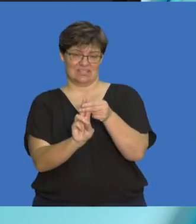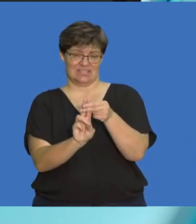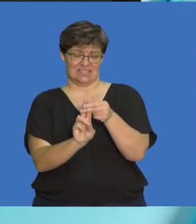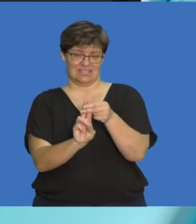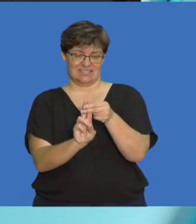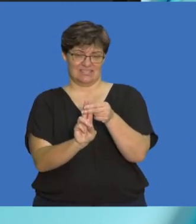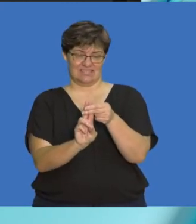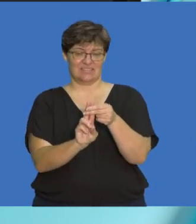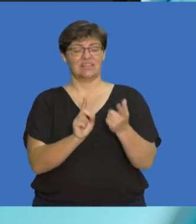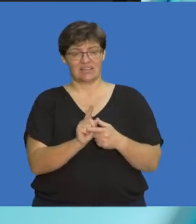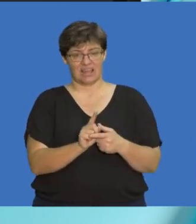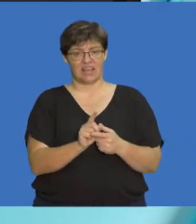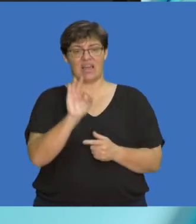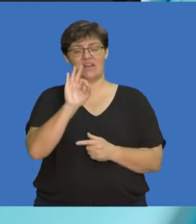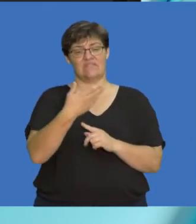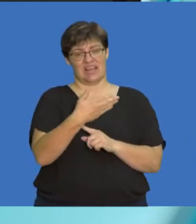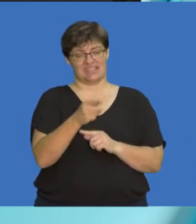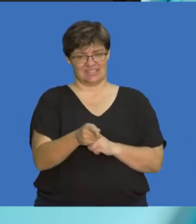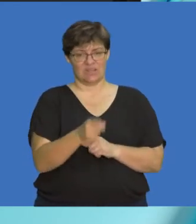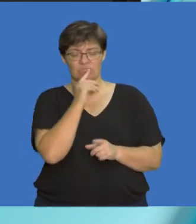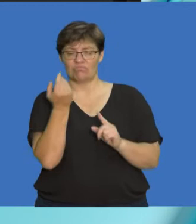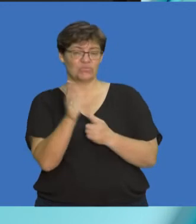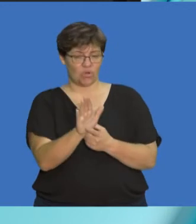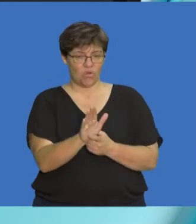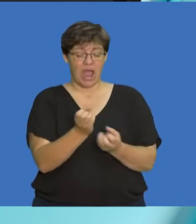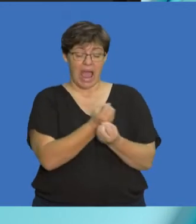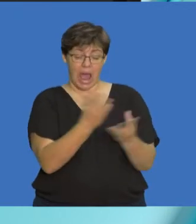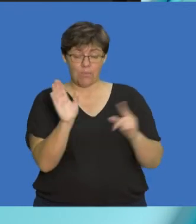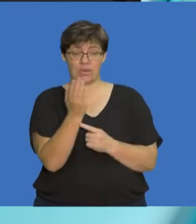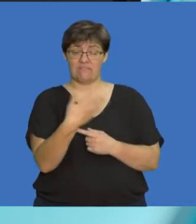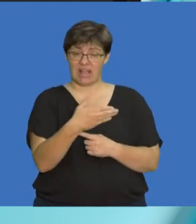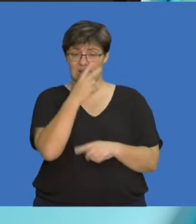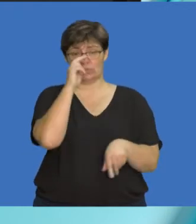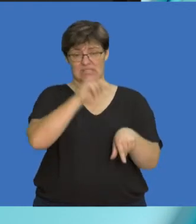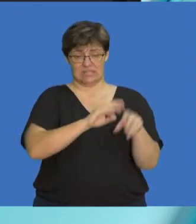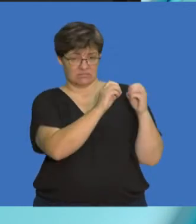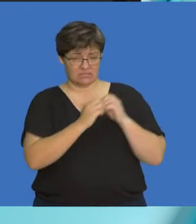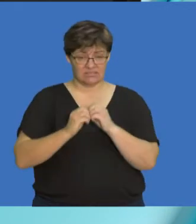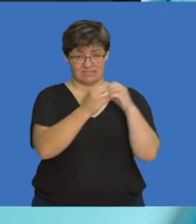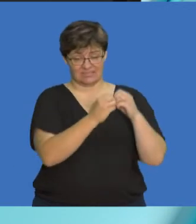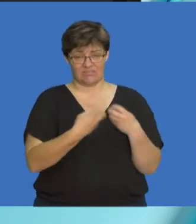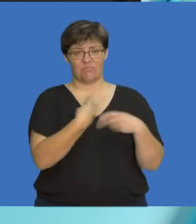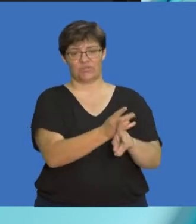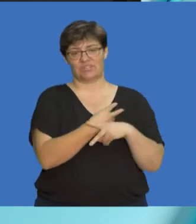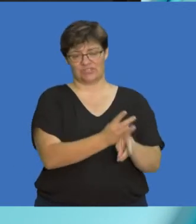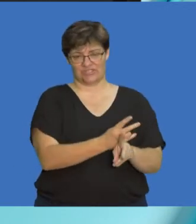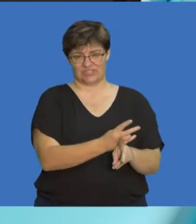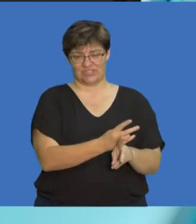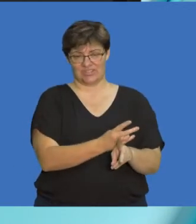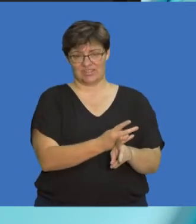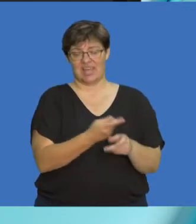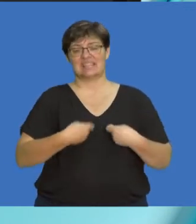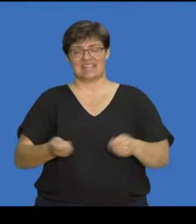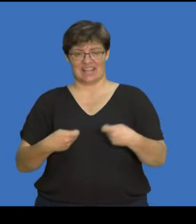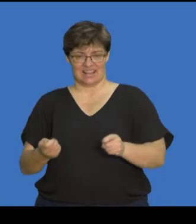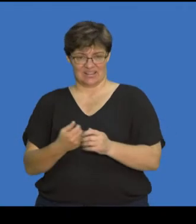this case here, we've written flags for you to indicate that the number of flags that we're talking about, the production and the sales of